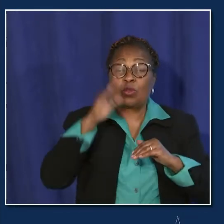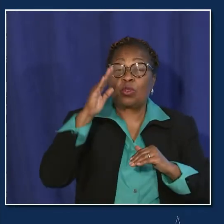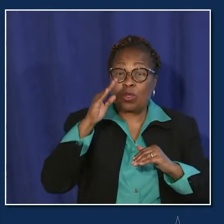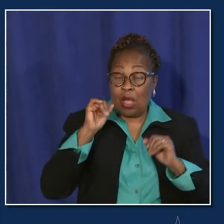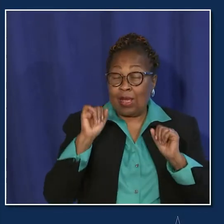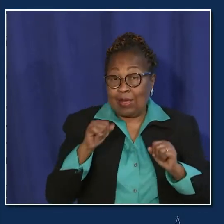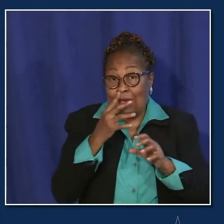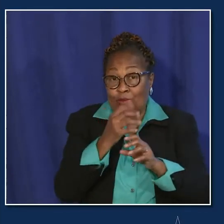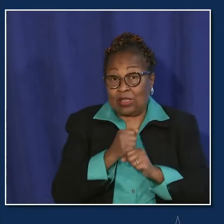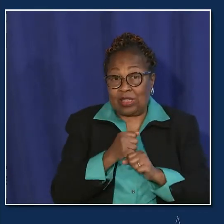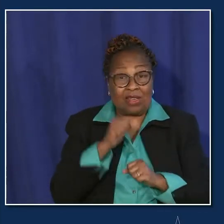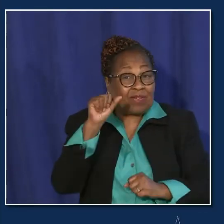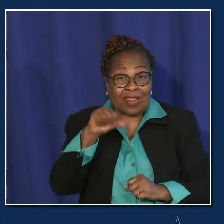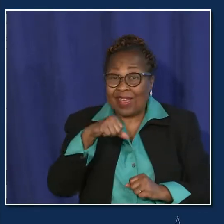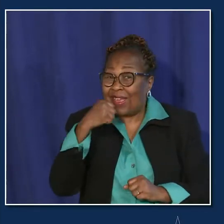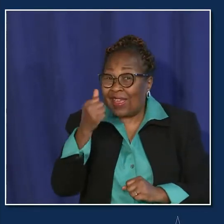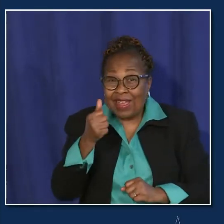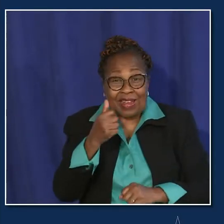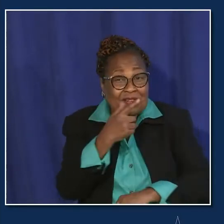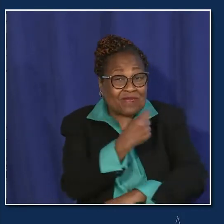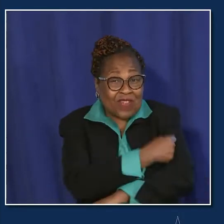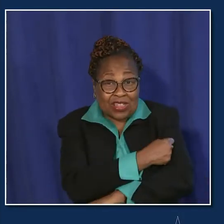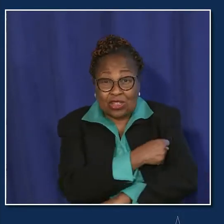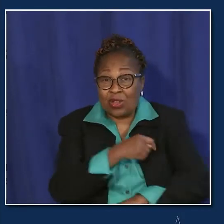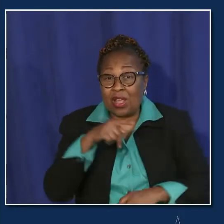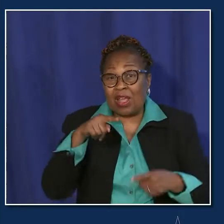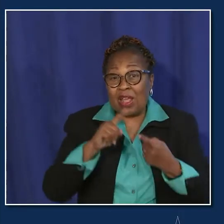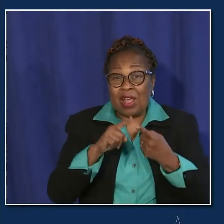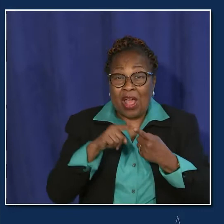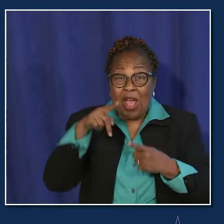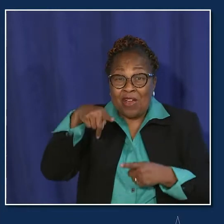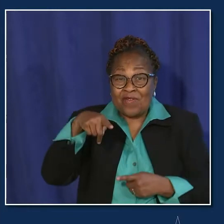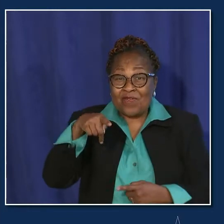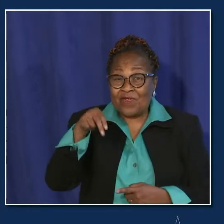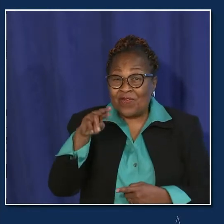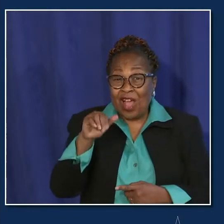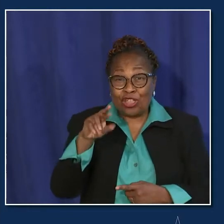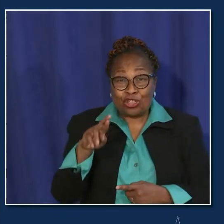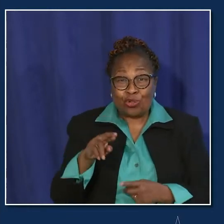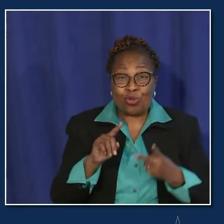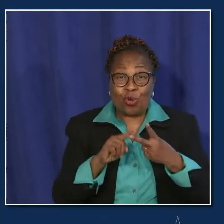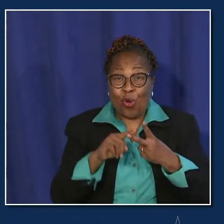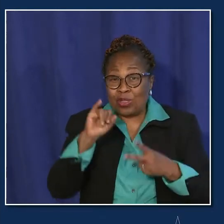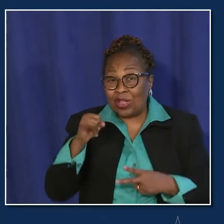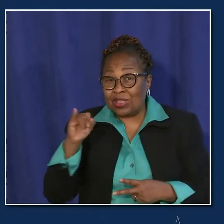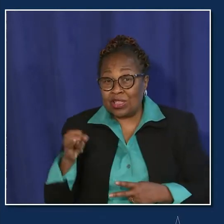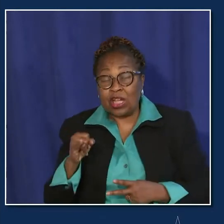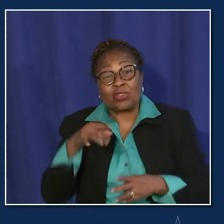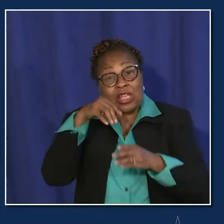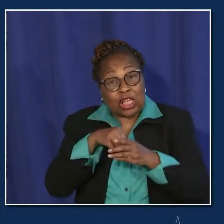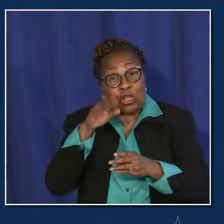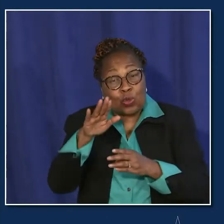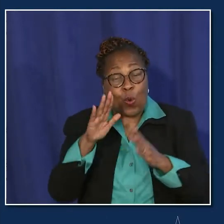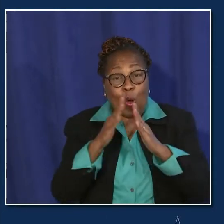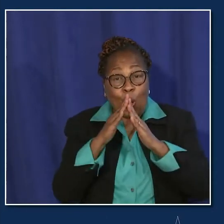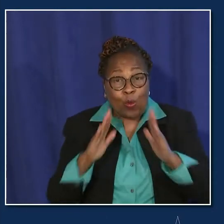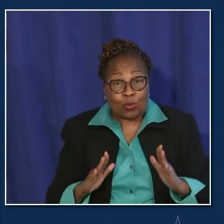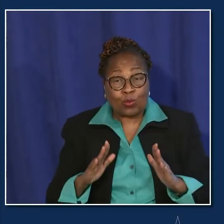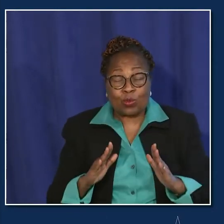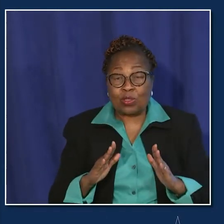conveniently receive any of the vaccines, Pfizer or Johnson & Johnson, within the comfort of their own home through an